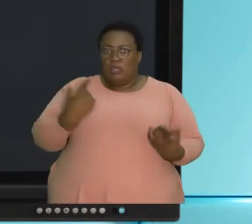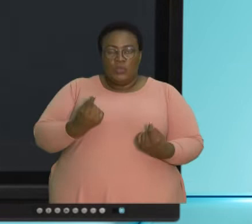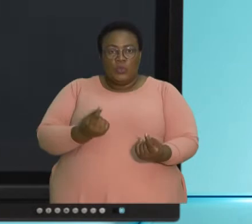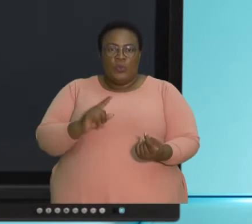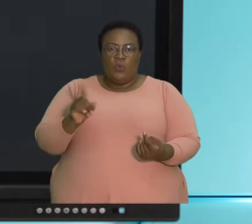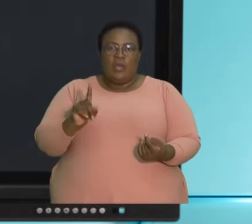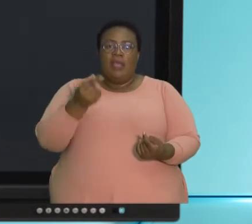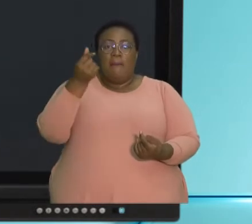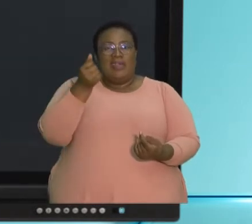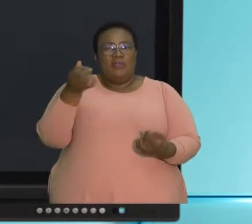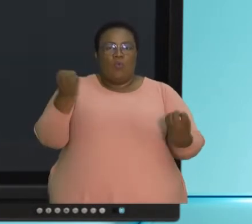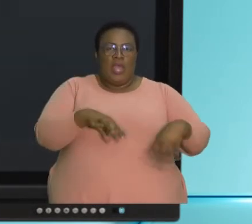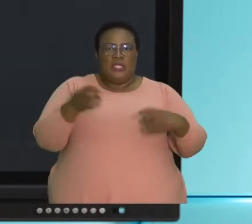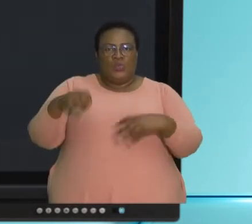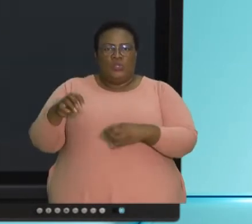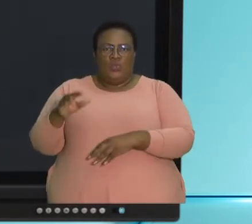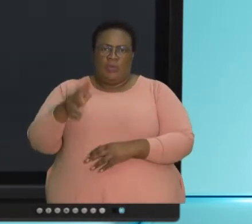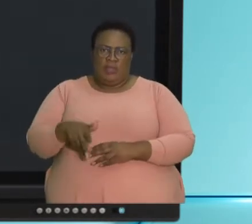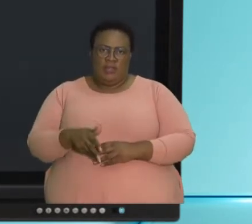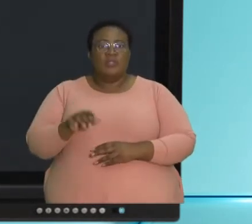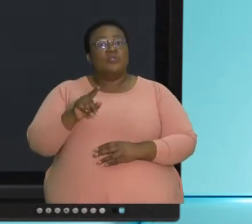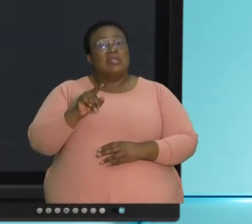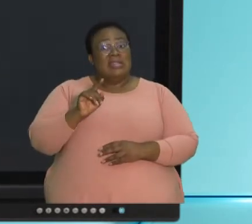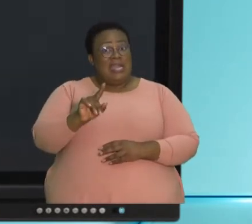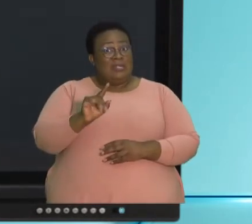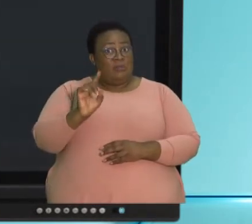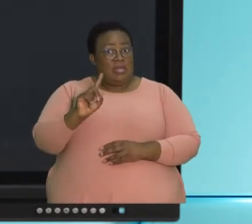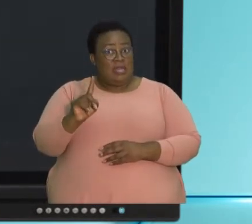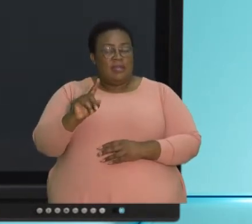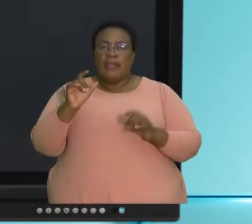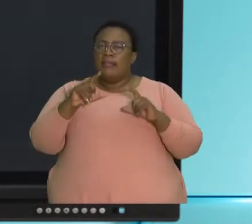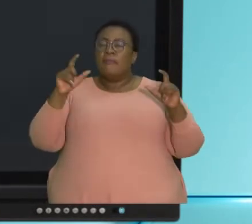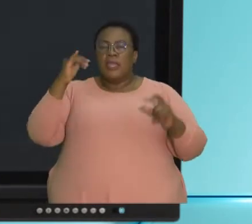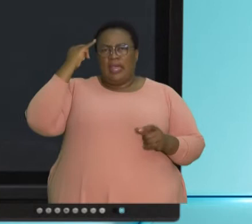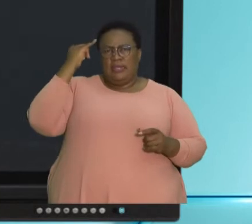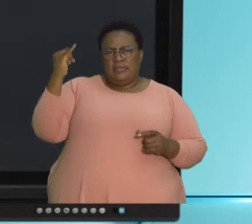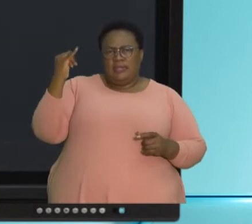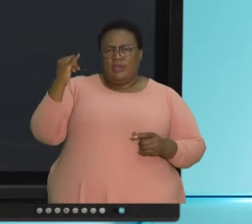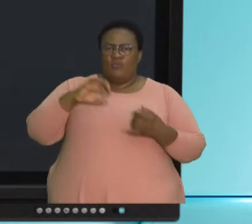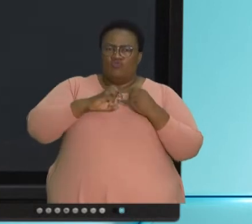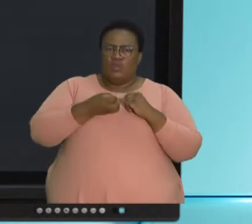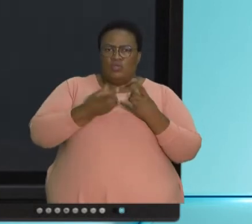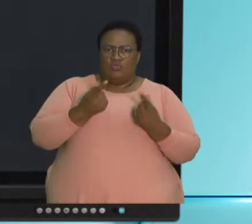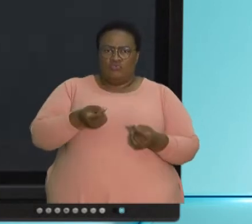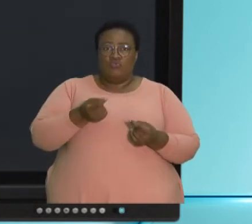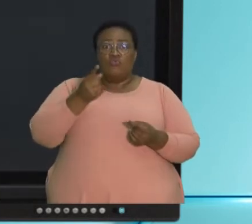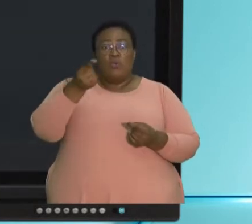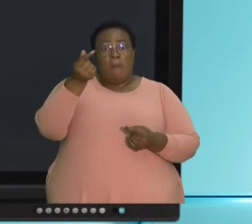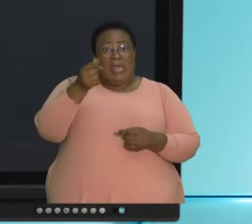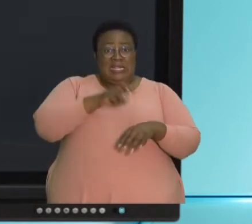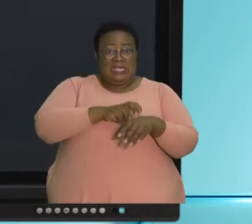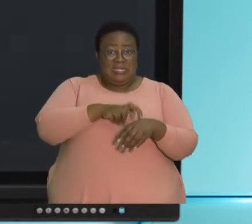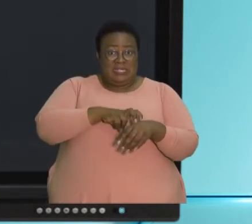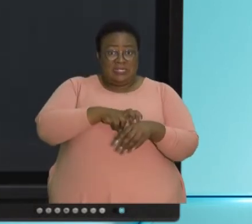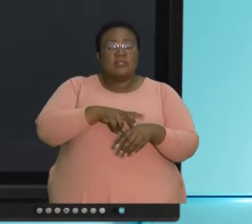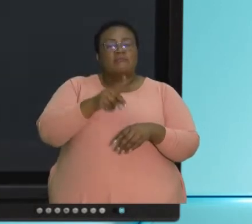will waste that money. So that's the big idea that we are trying to look at here, to say, if you need money, make sure you have a plan